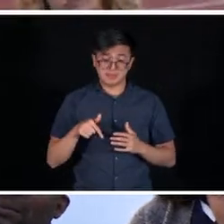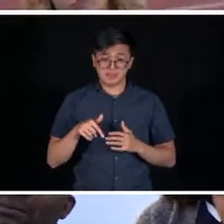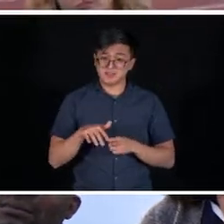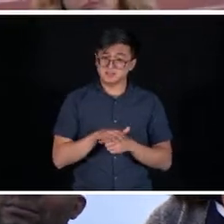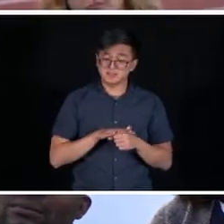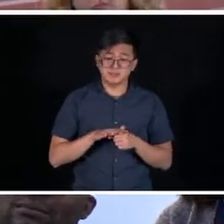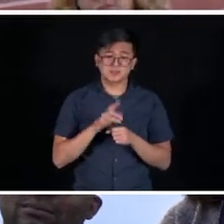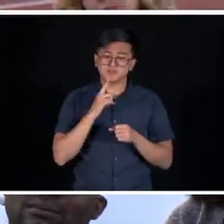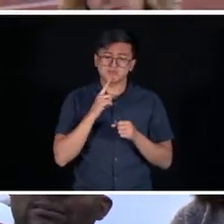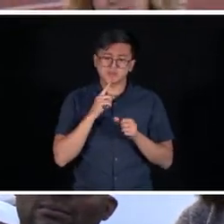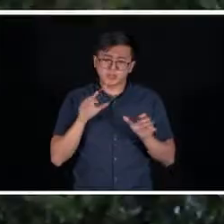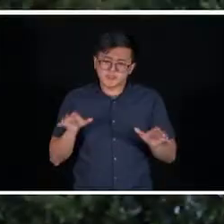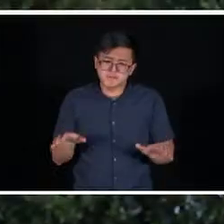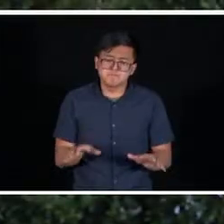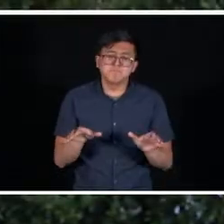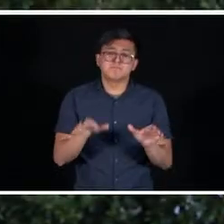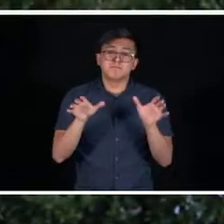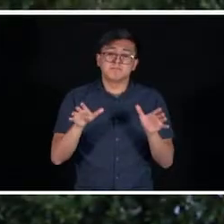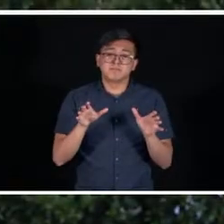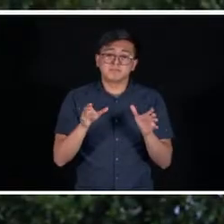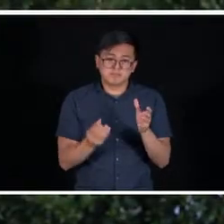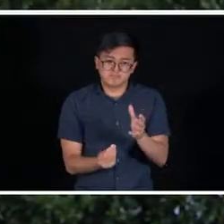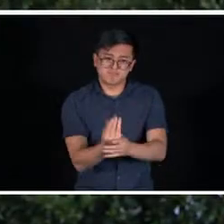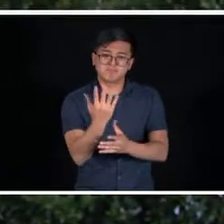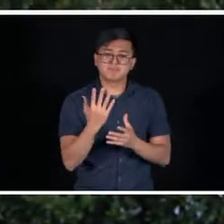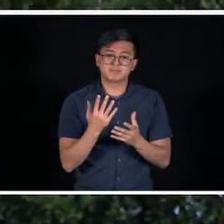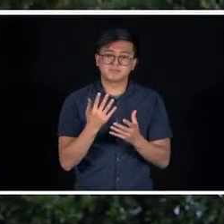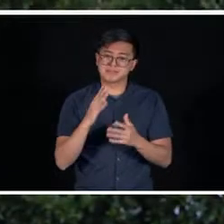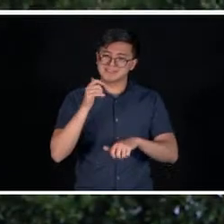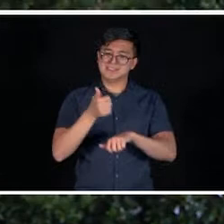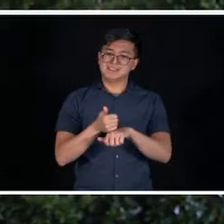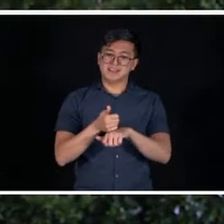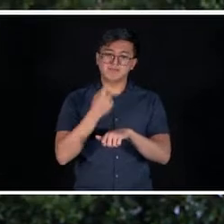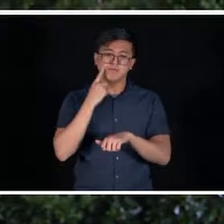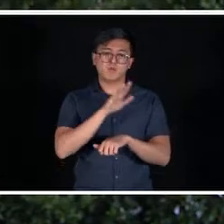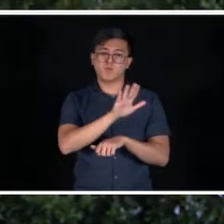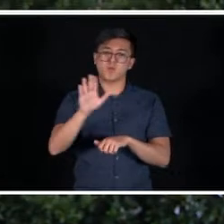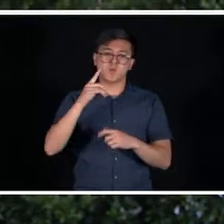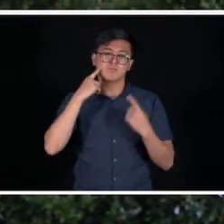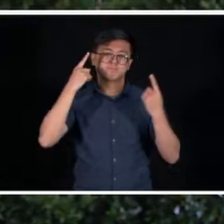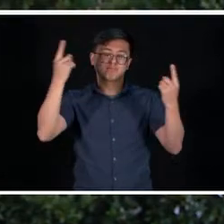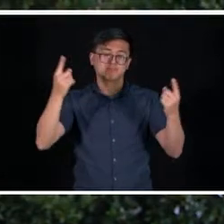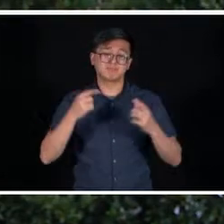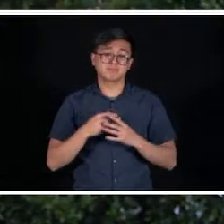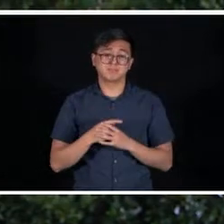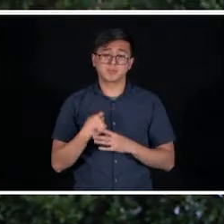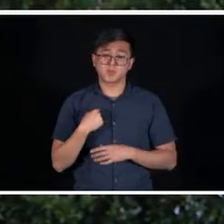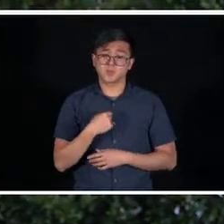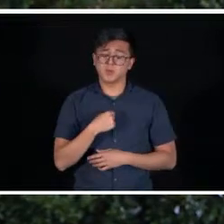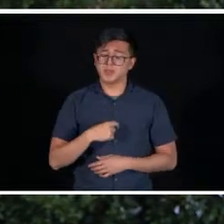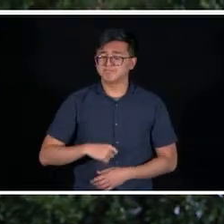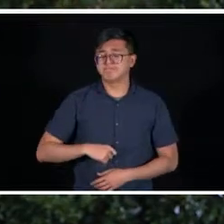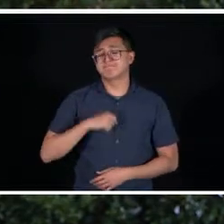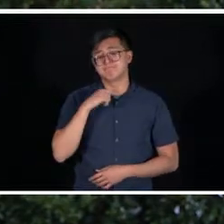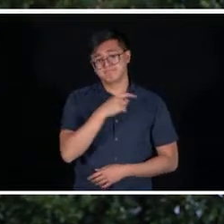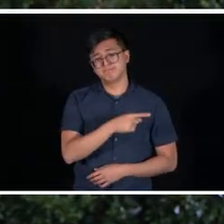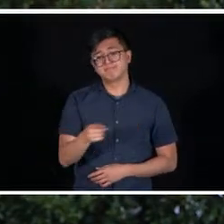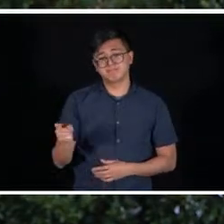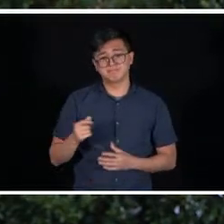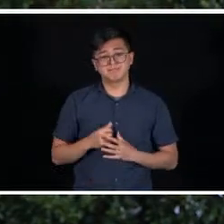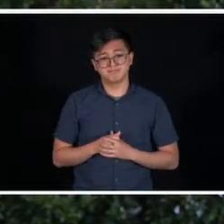dreams and set you on a path of success. We are immensely proud of you,